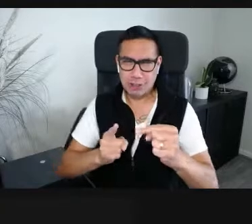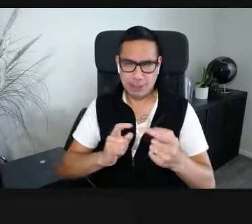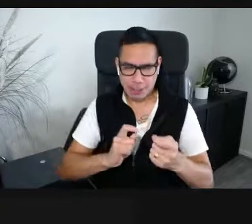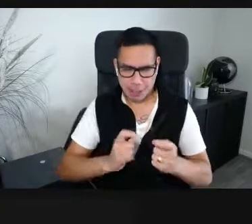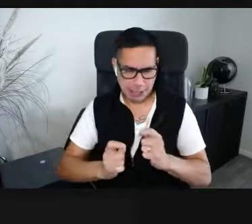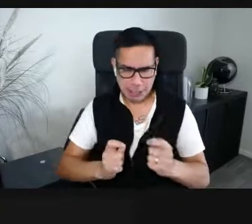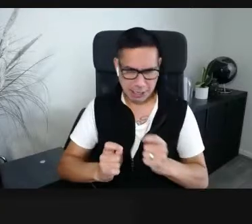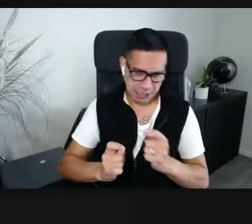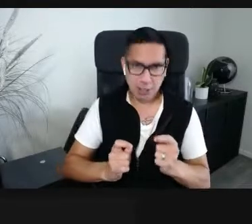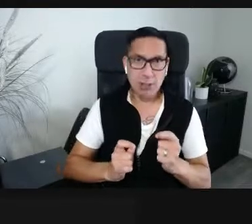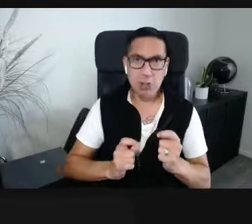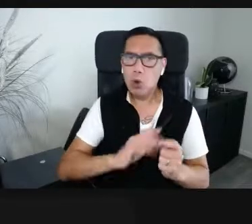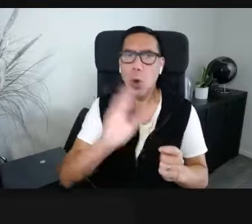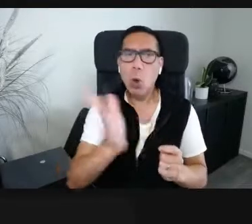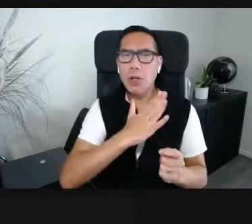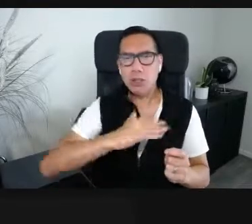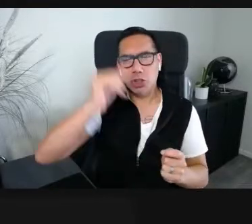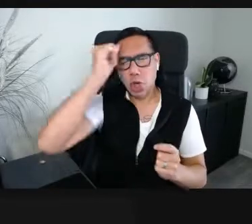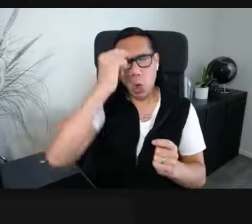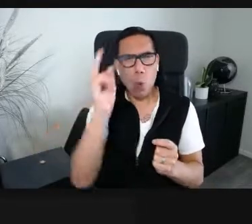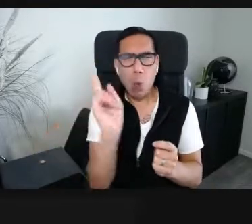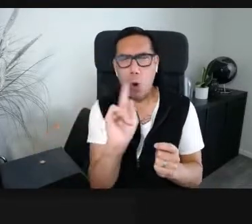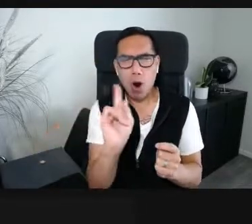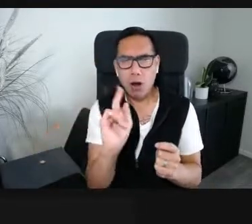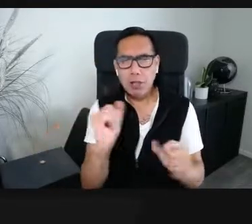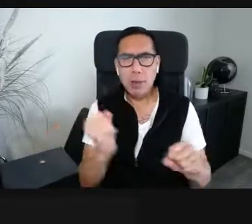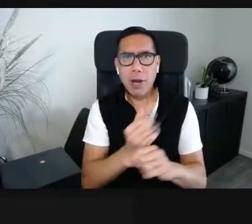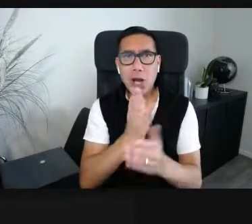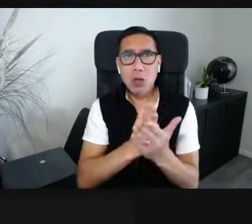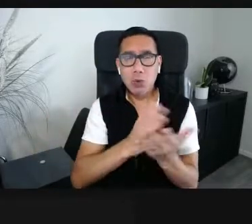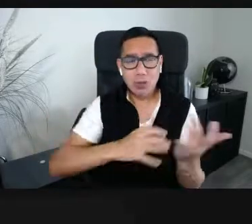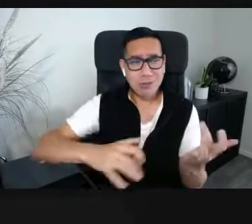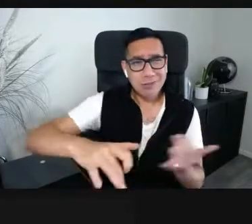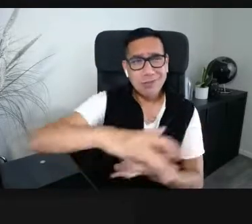are so we can make societies more inclusive and accessible.